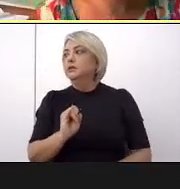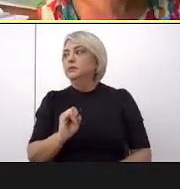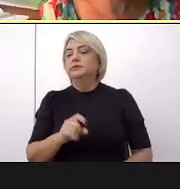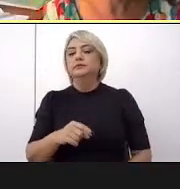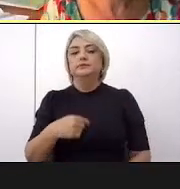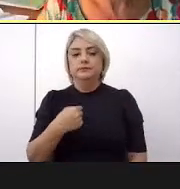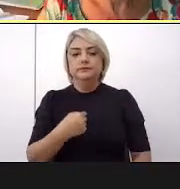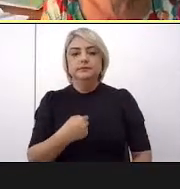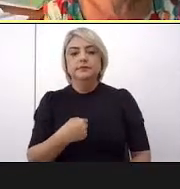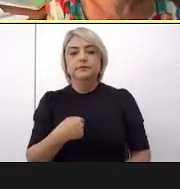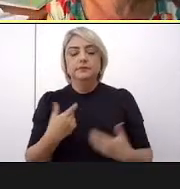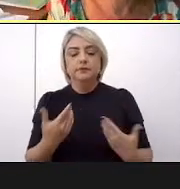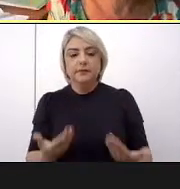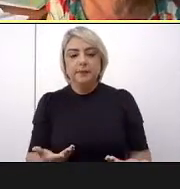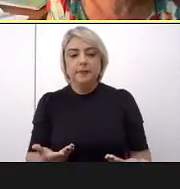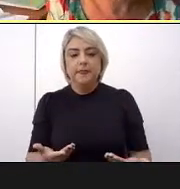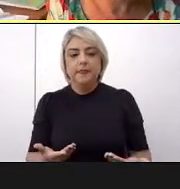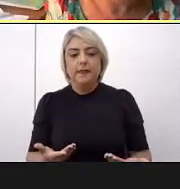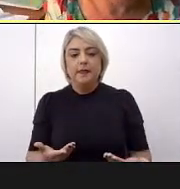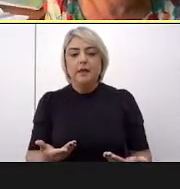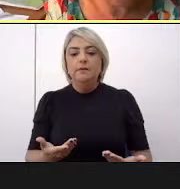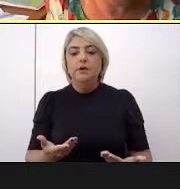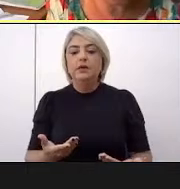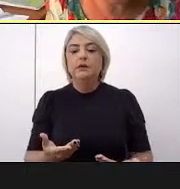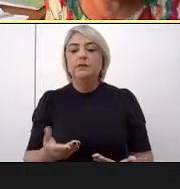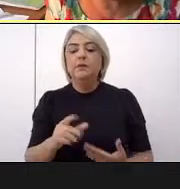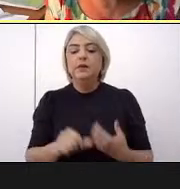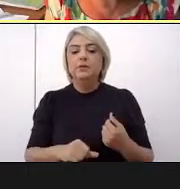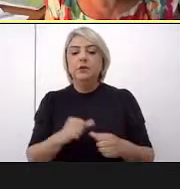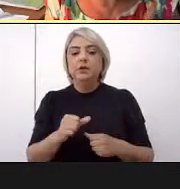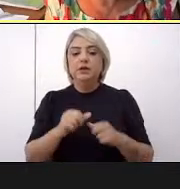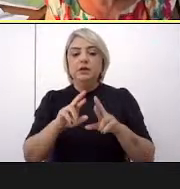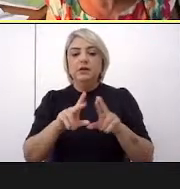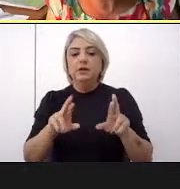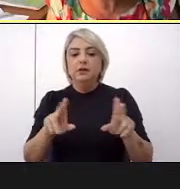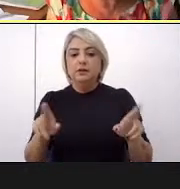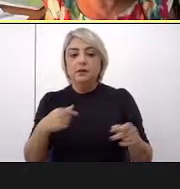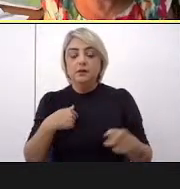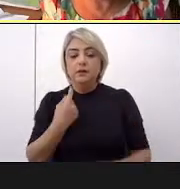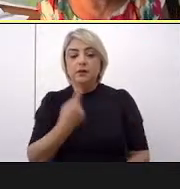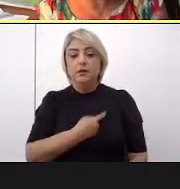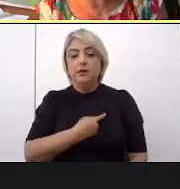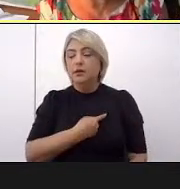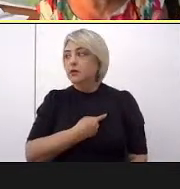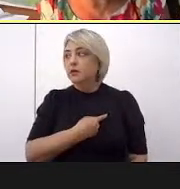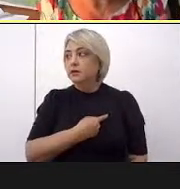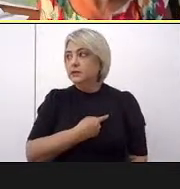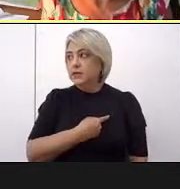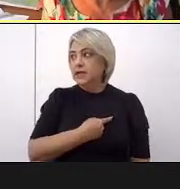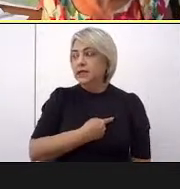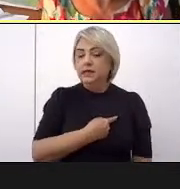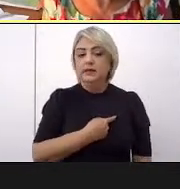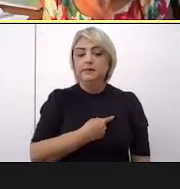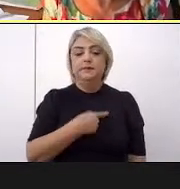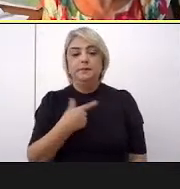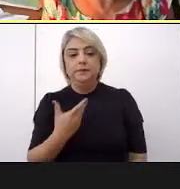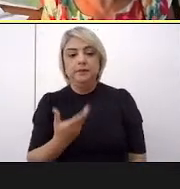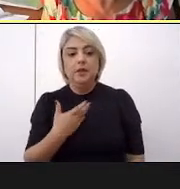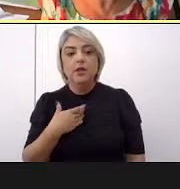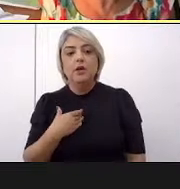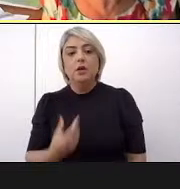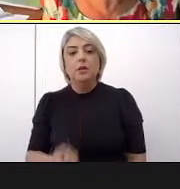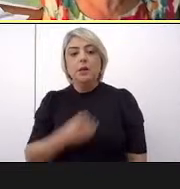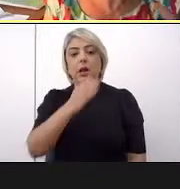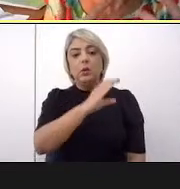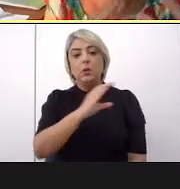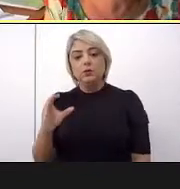of agriculture, and we want our products to be visible for the consumers, to be bought, and to be